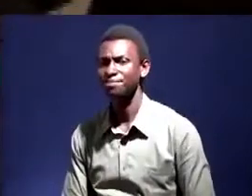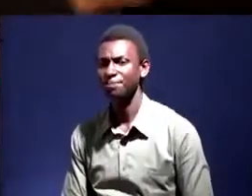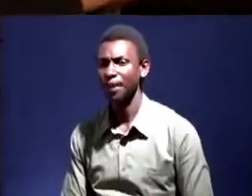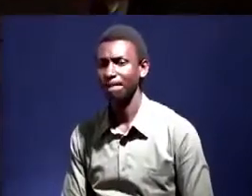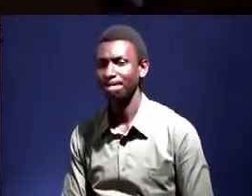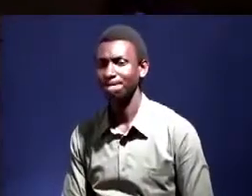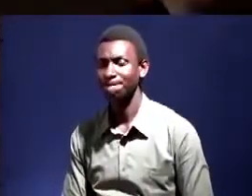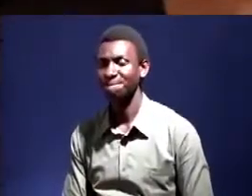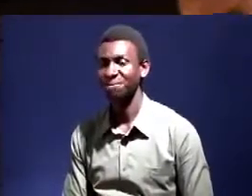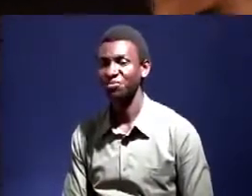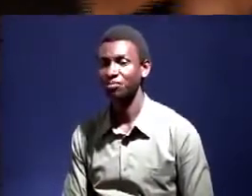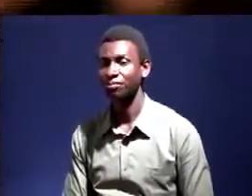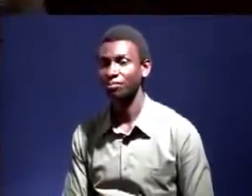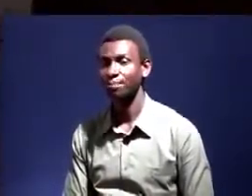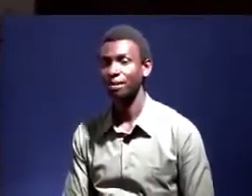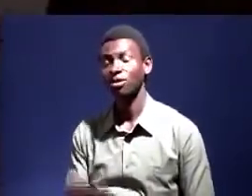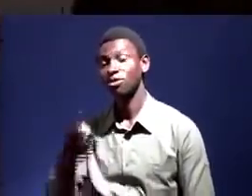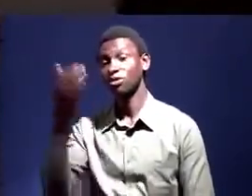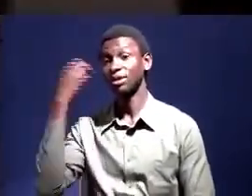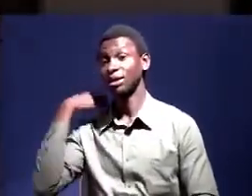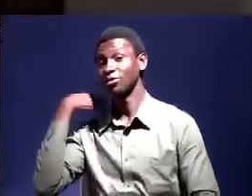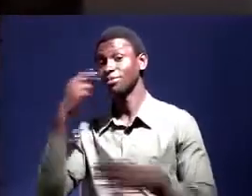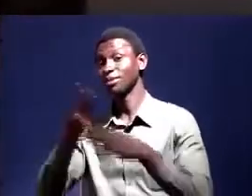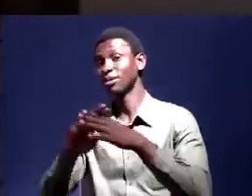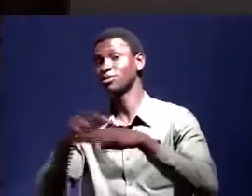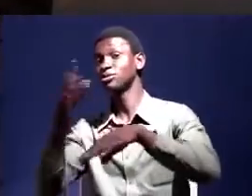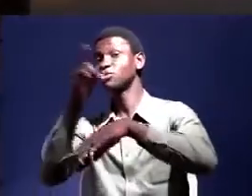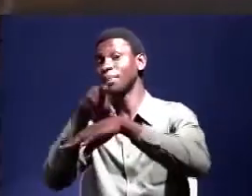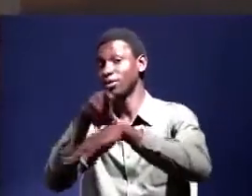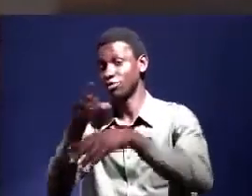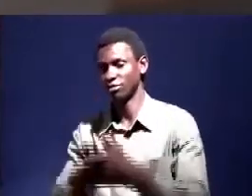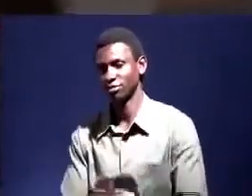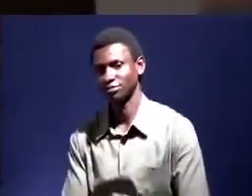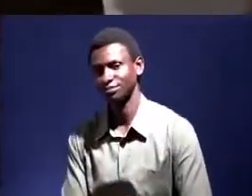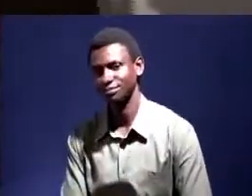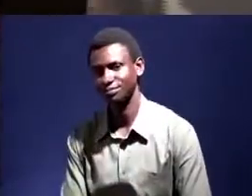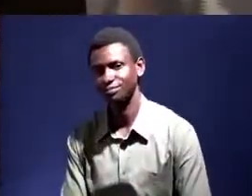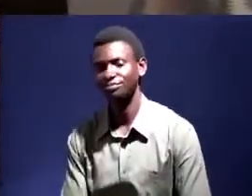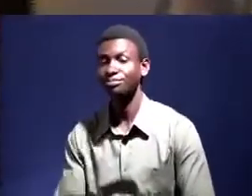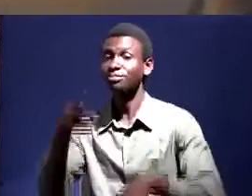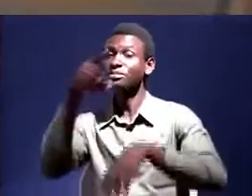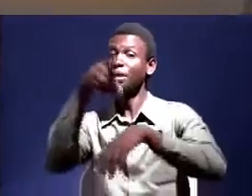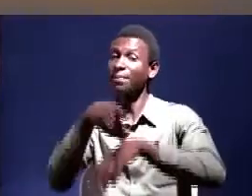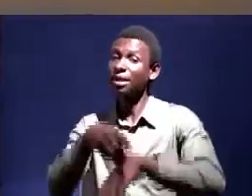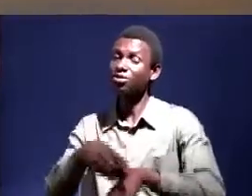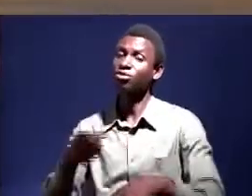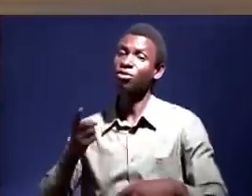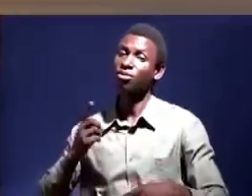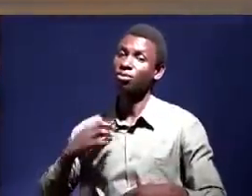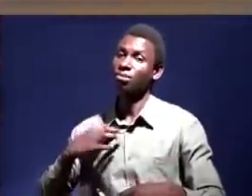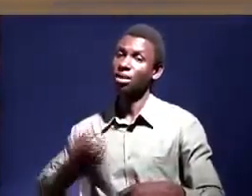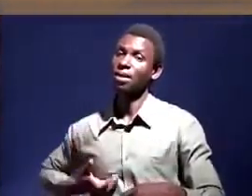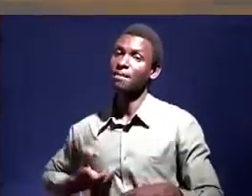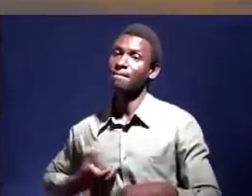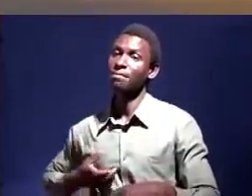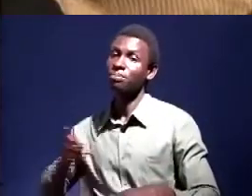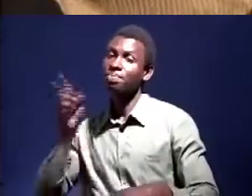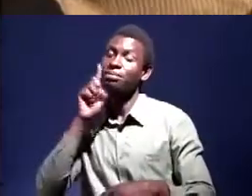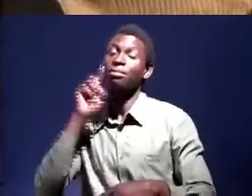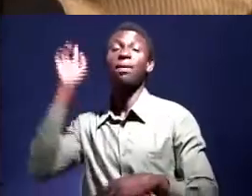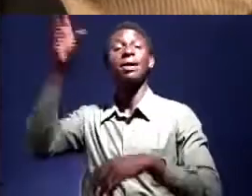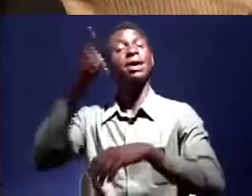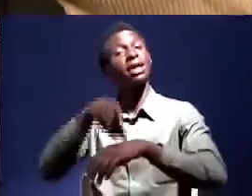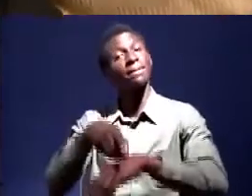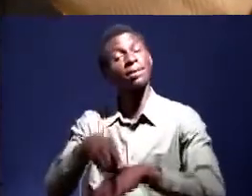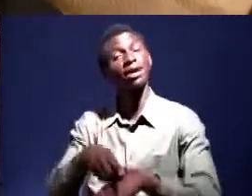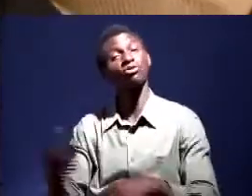Peter's mother attended our meetings in Poland. Petro, mama yake Petro alihudhuria mikutano yetu pale Poland. And she